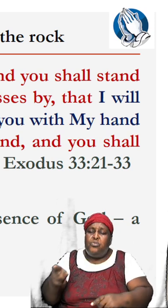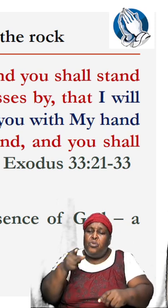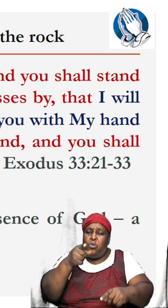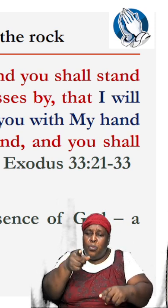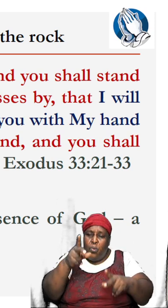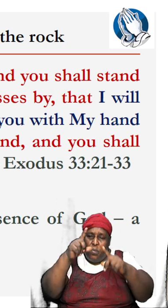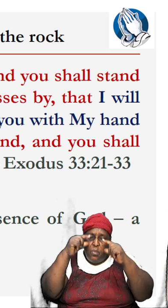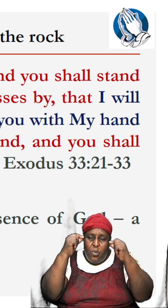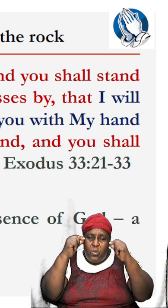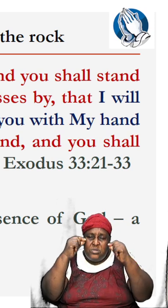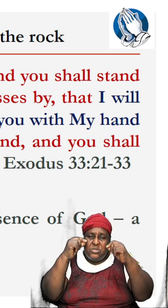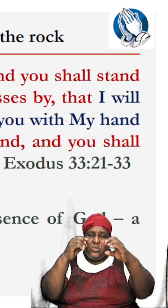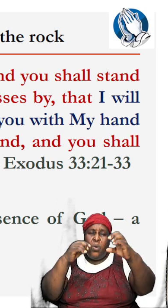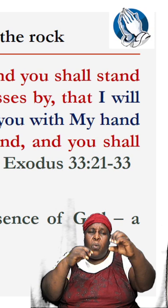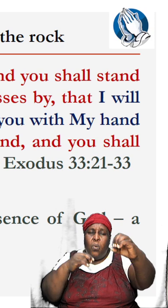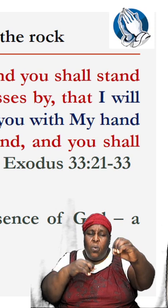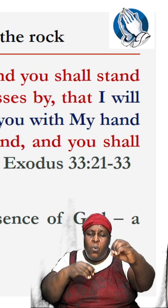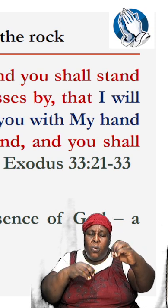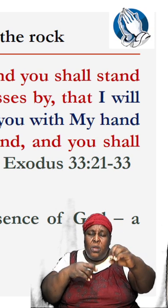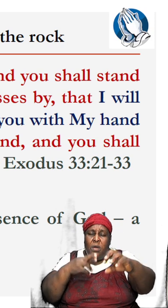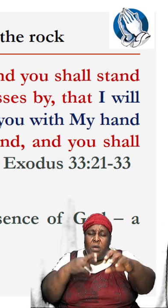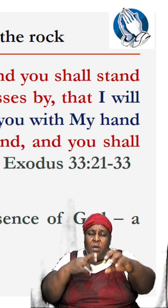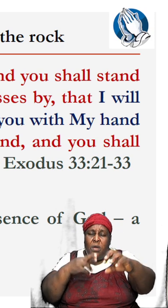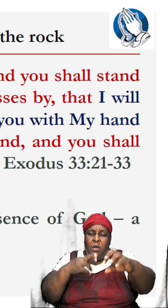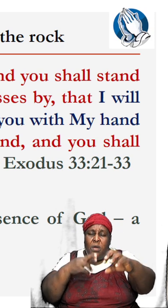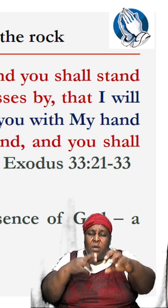rock, and will cover you with my hand